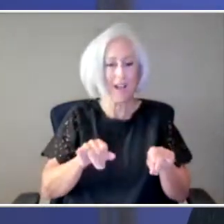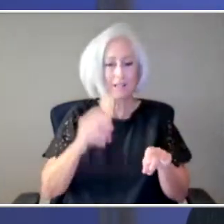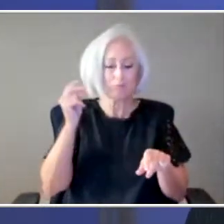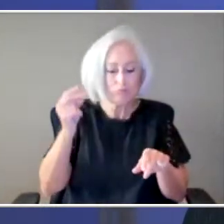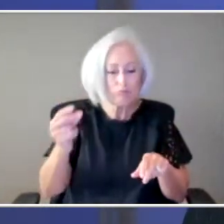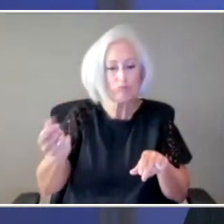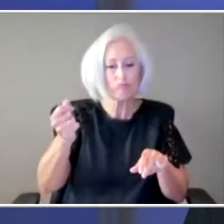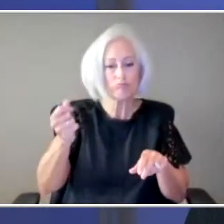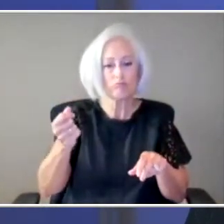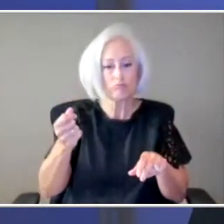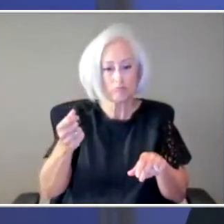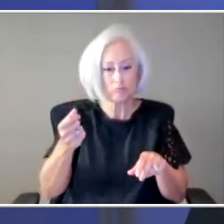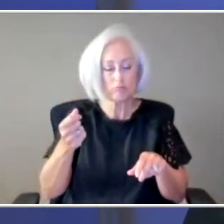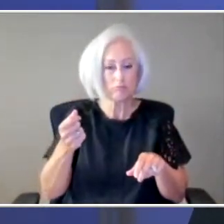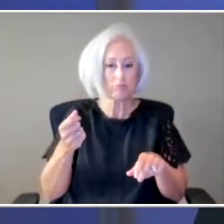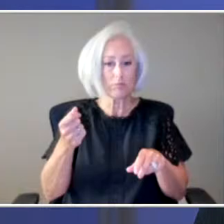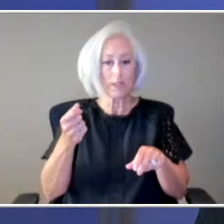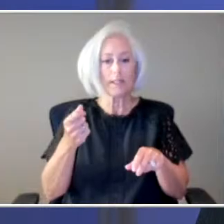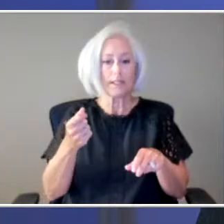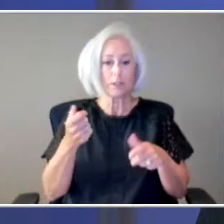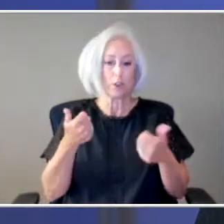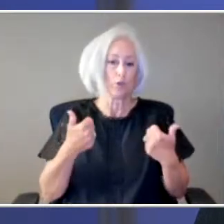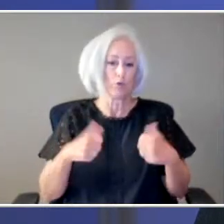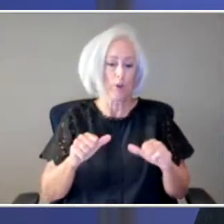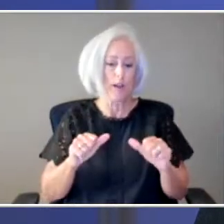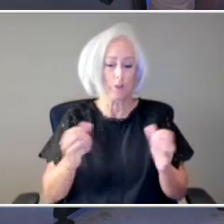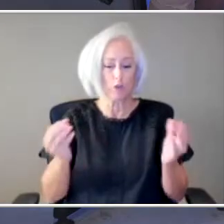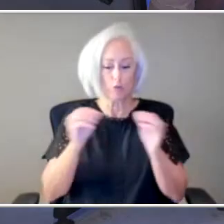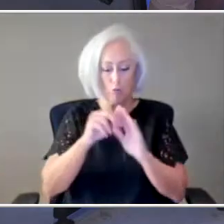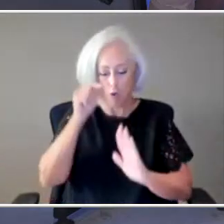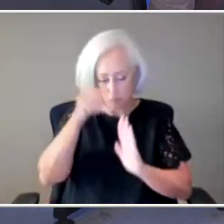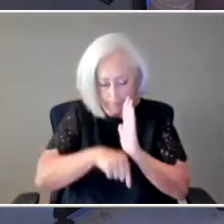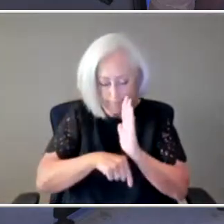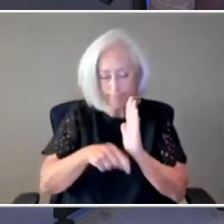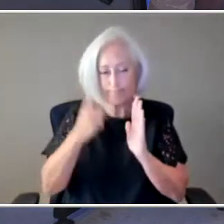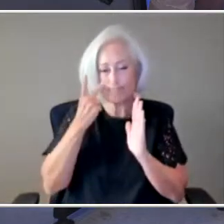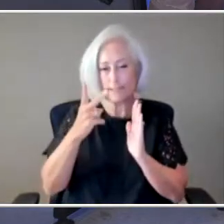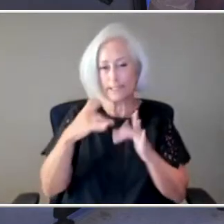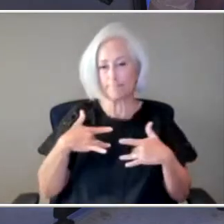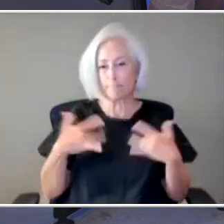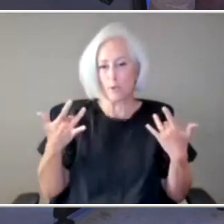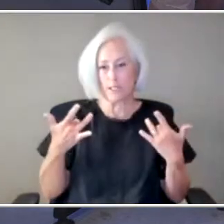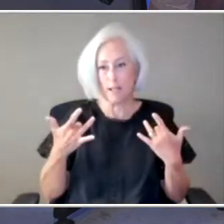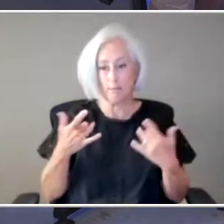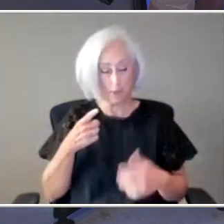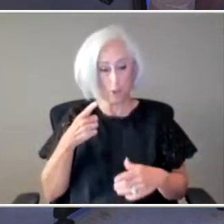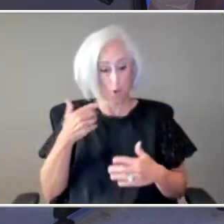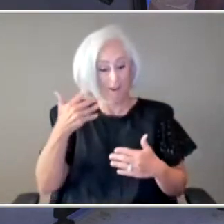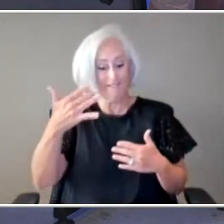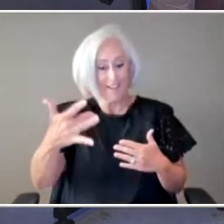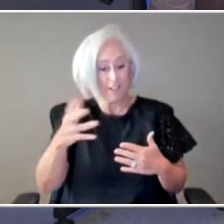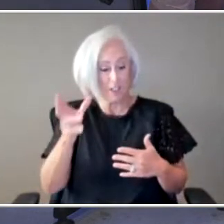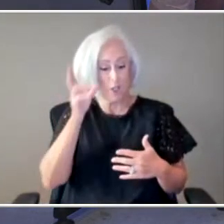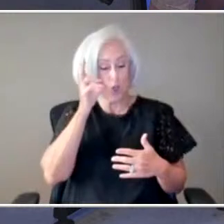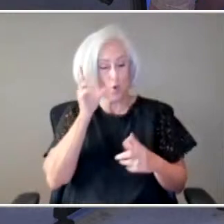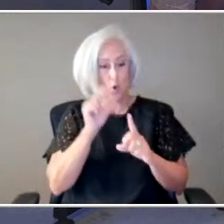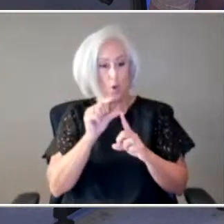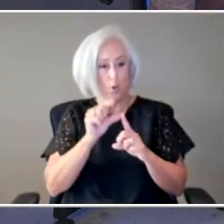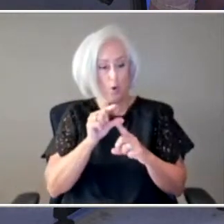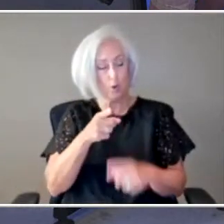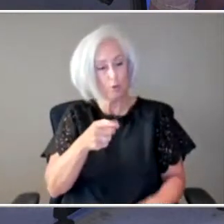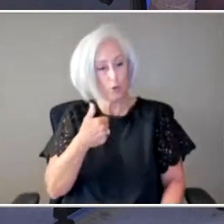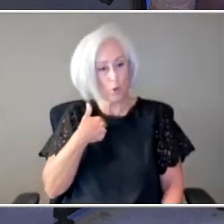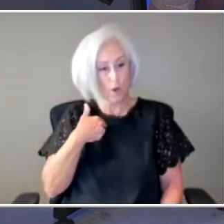a deeper dive into this. So you eventually hear the words that you have cancer, but that's just the beginning.